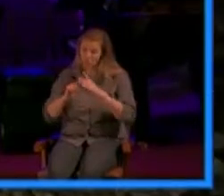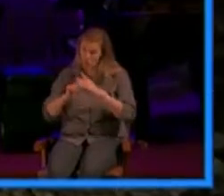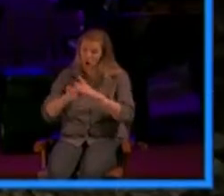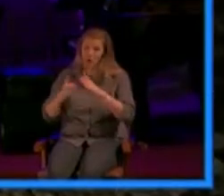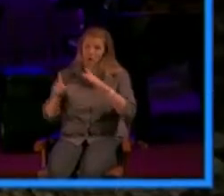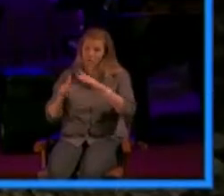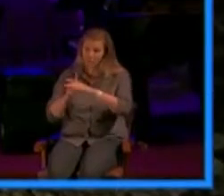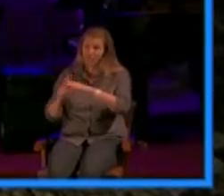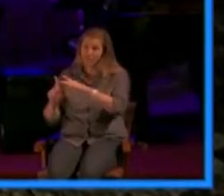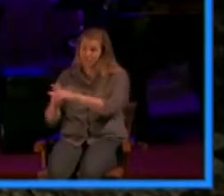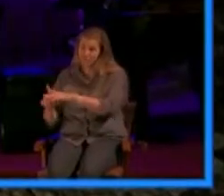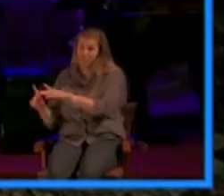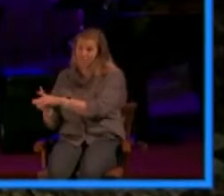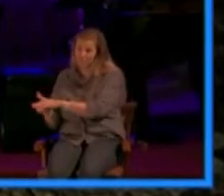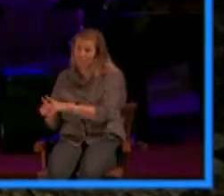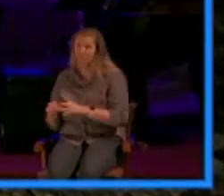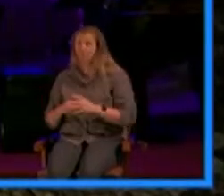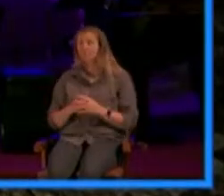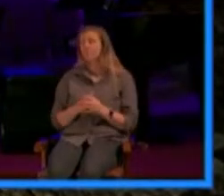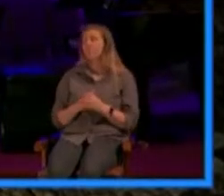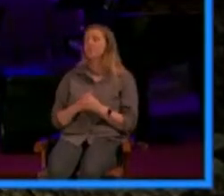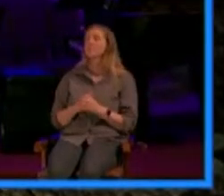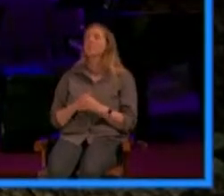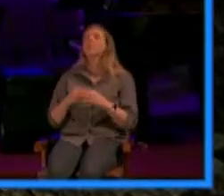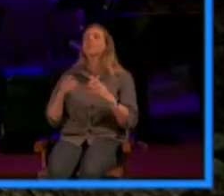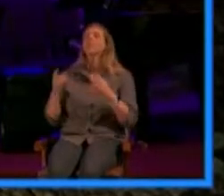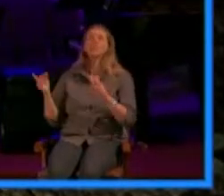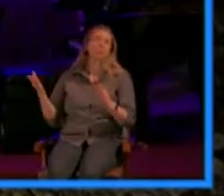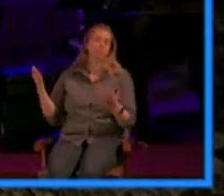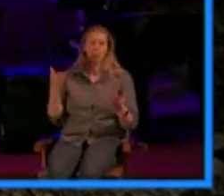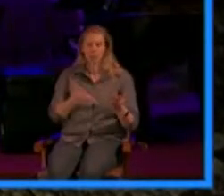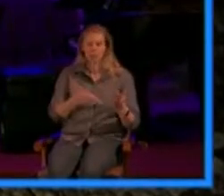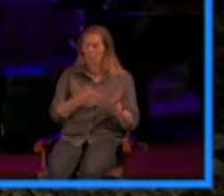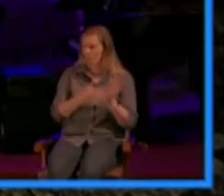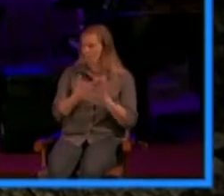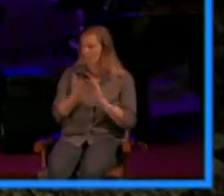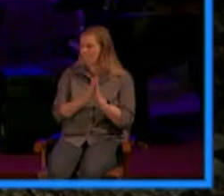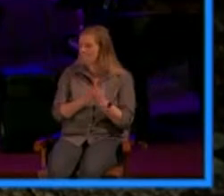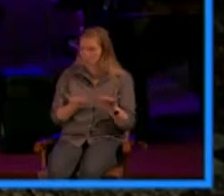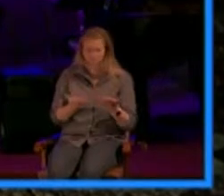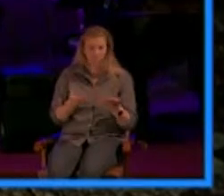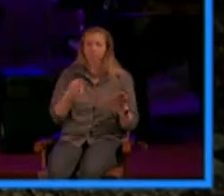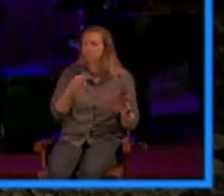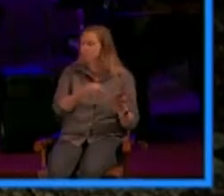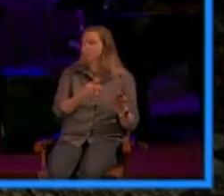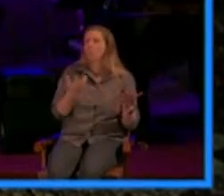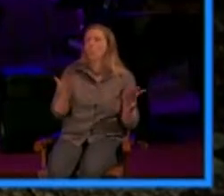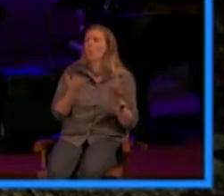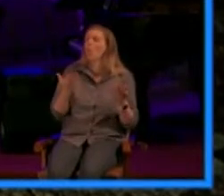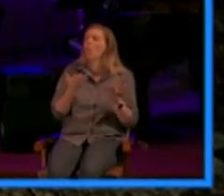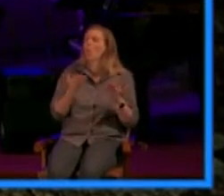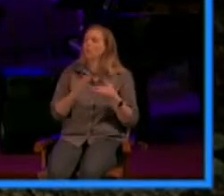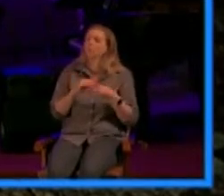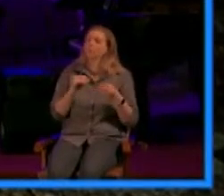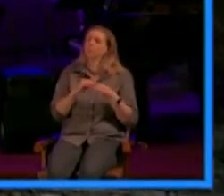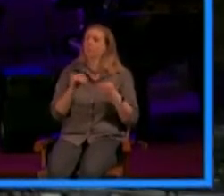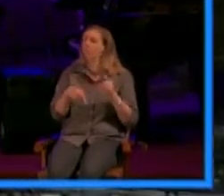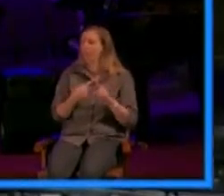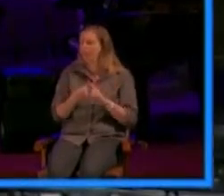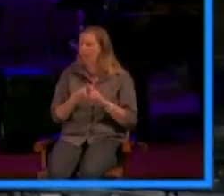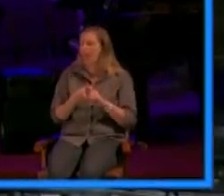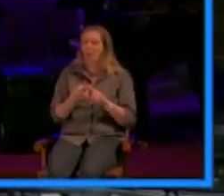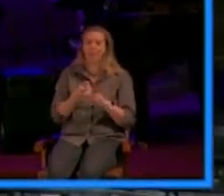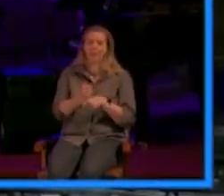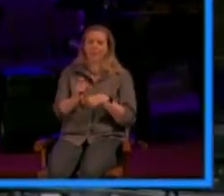biblically. All of these are found in the Scripture, so let's just talk about what does the Bible say? How might persecution and suffering